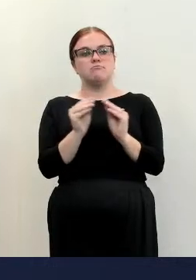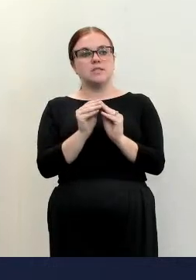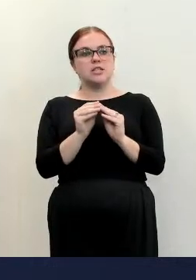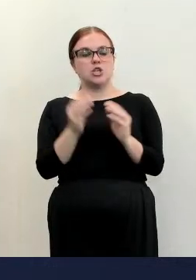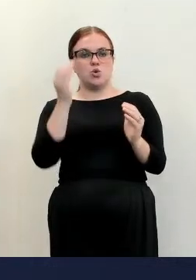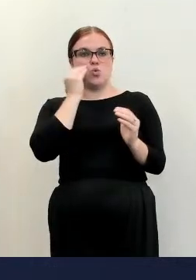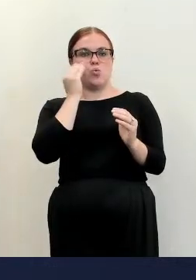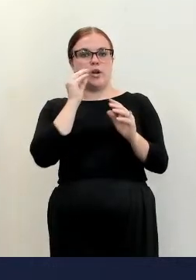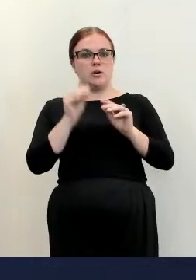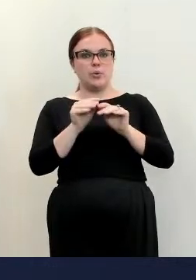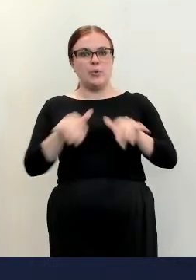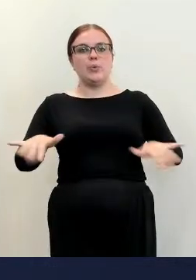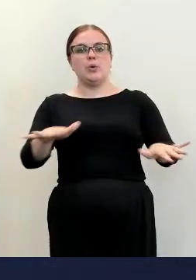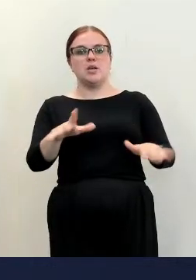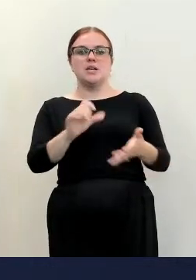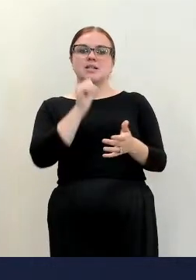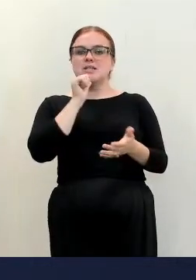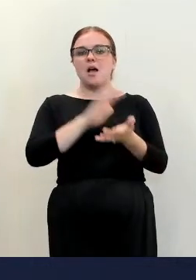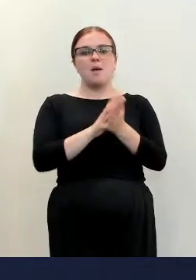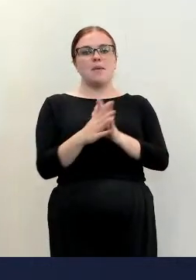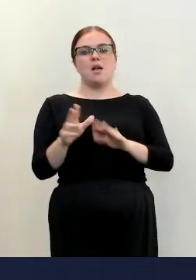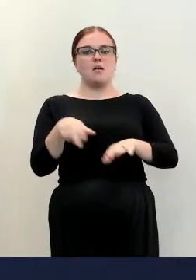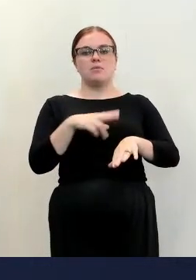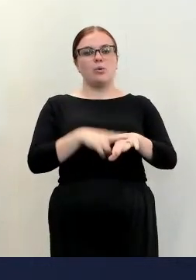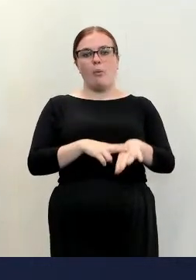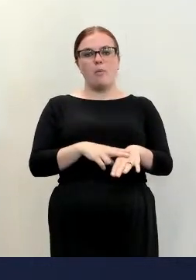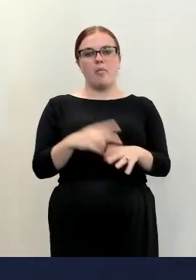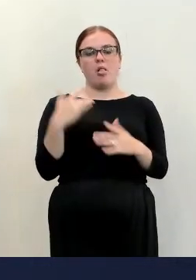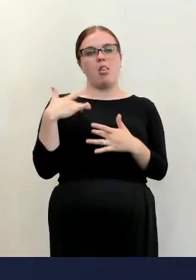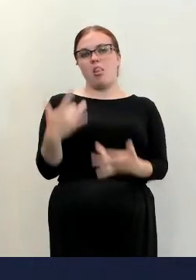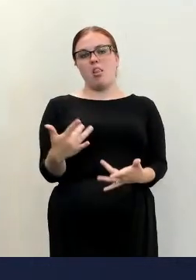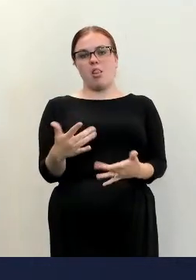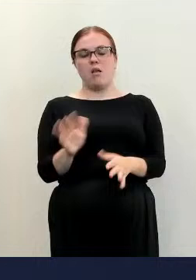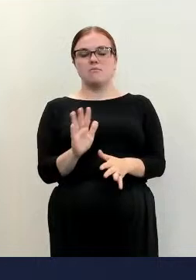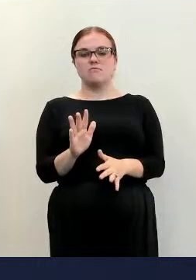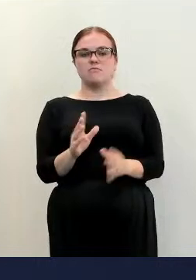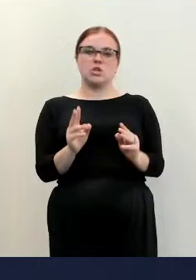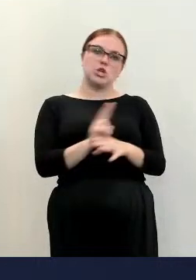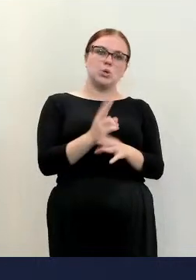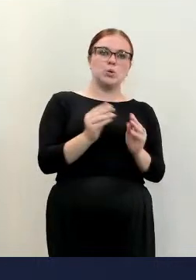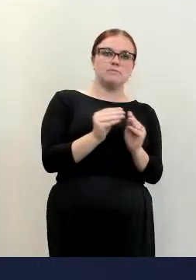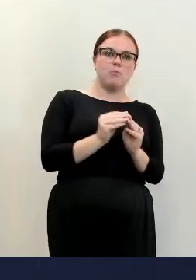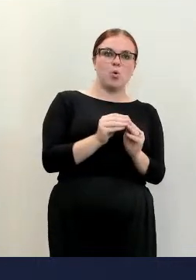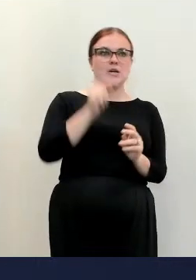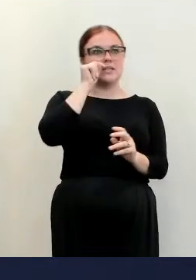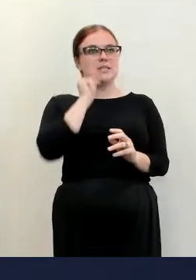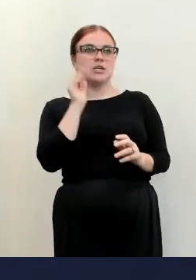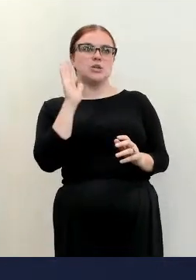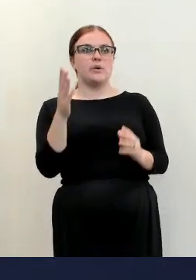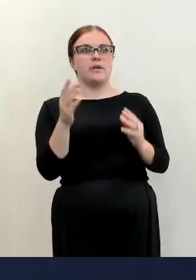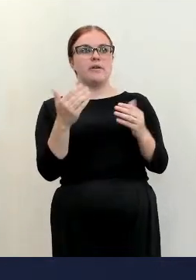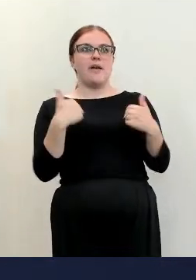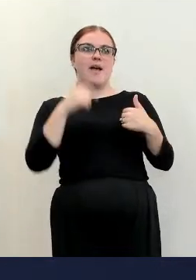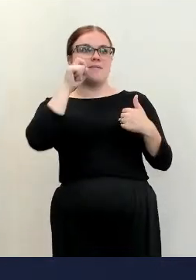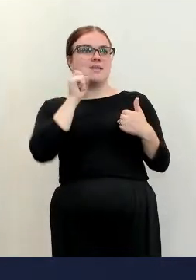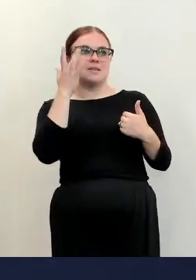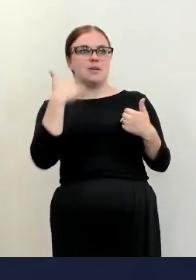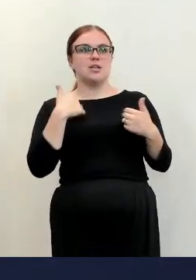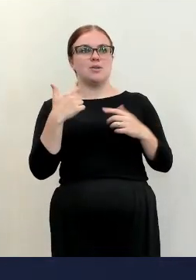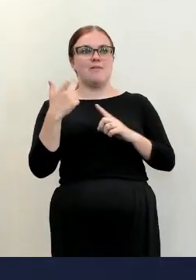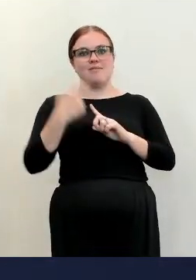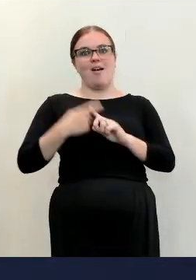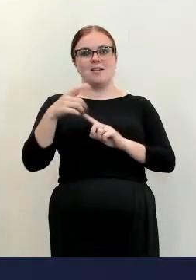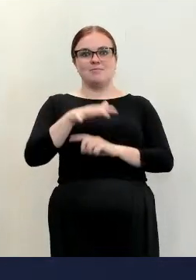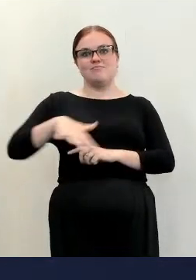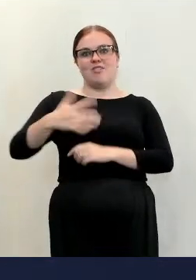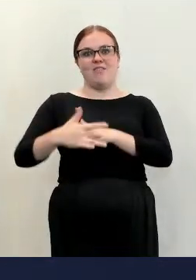doesn't normalize it, doesn't mean make people are going to use more. It's just like, saying that teenagers are more likely to have sex because you have condoms around. I mean,